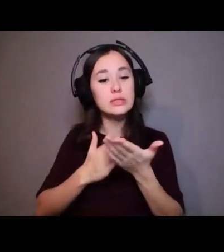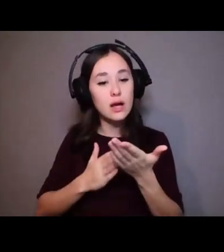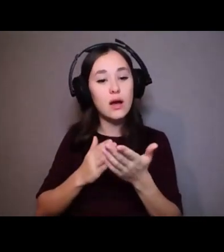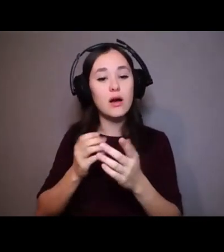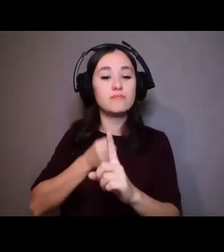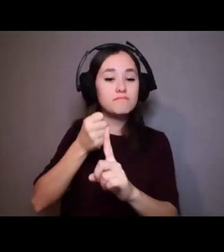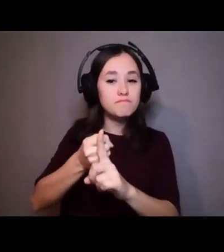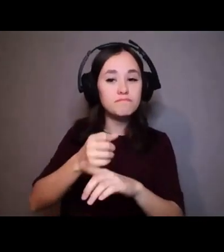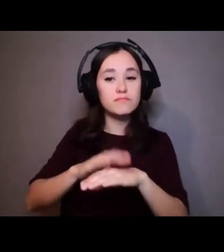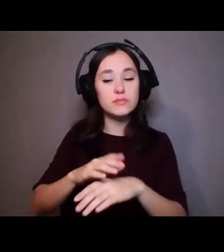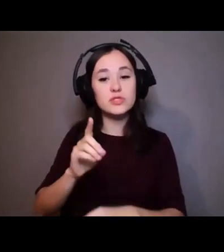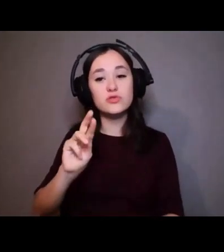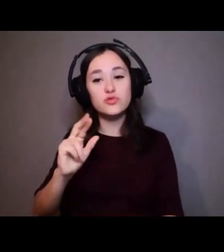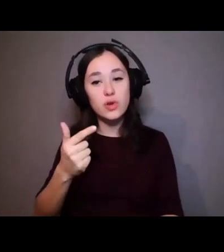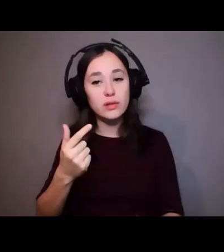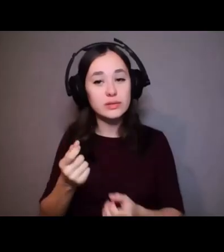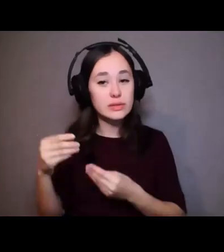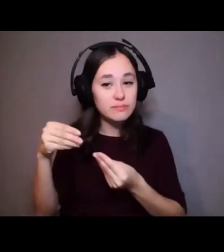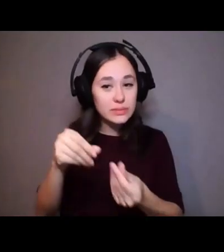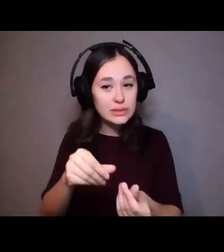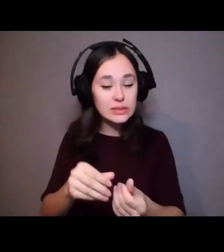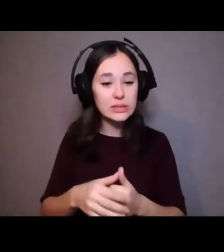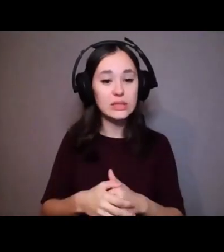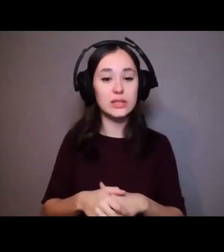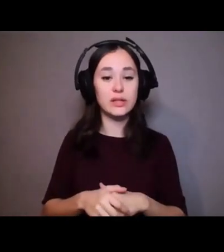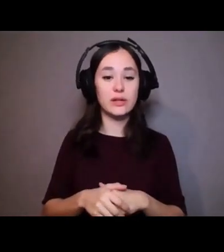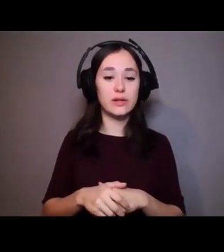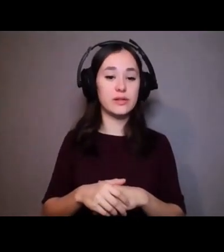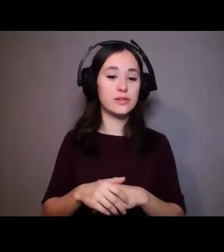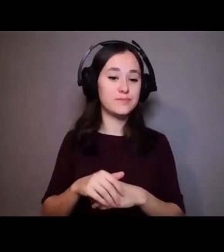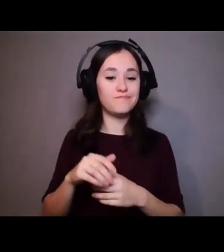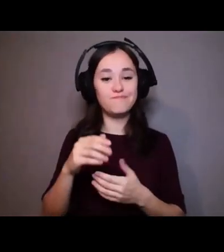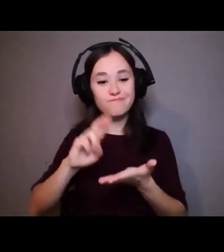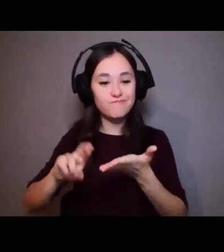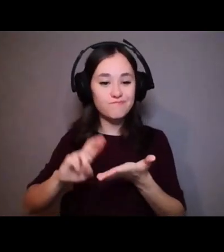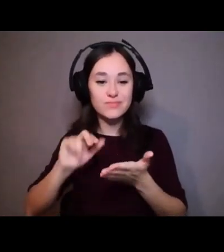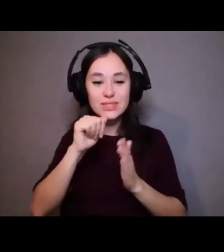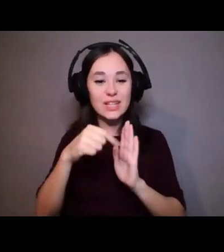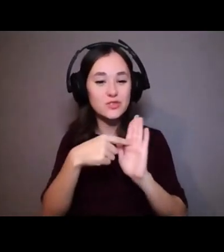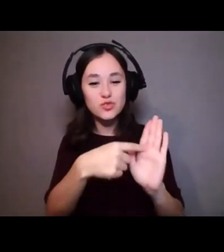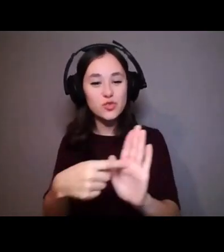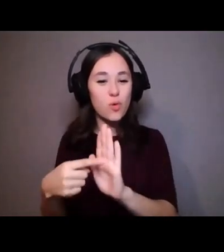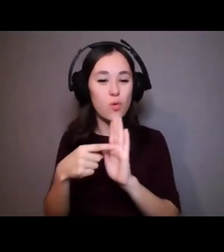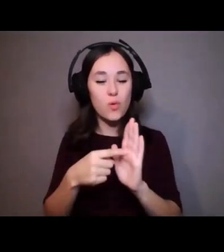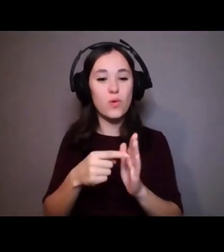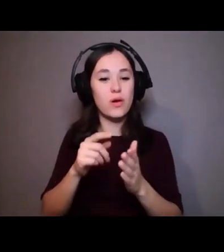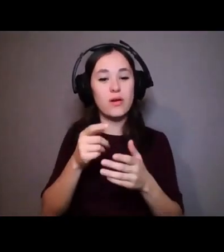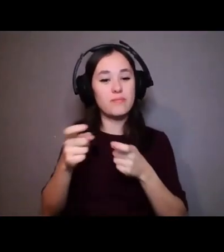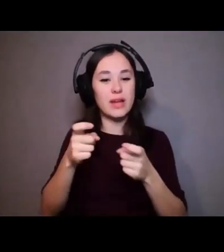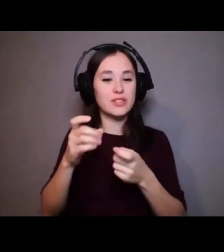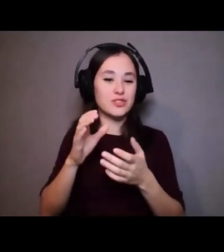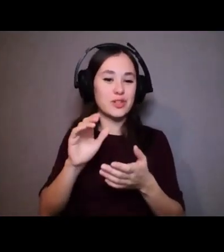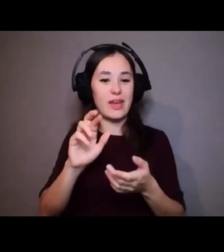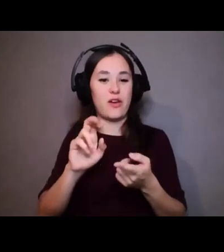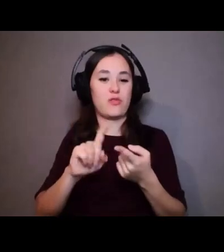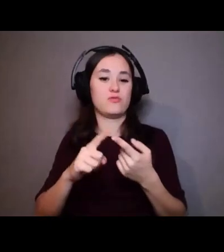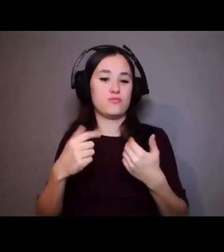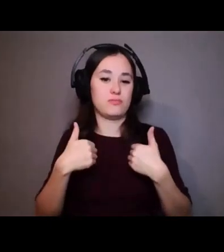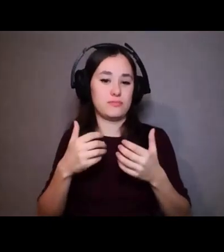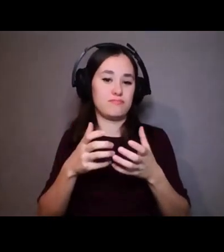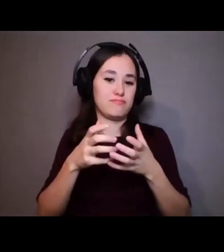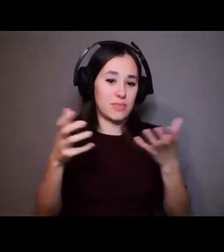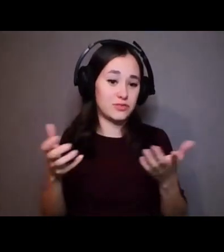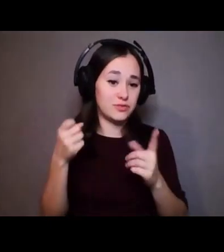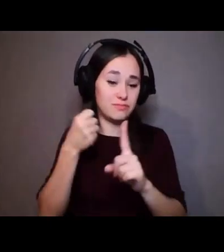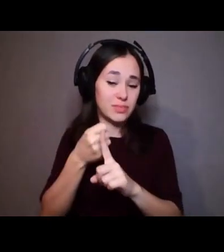The literature has not really shown managed care to have a significant impact on budget predictability. And there is little evidence